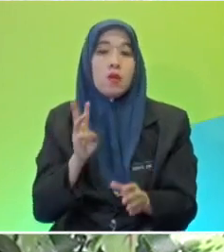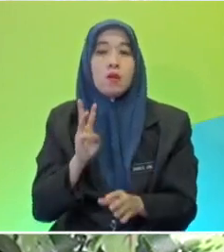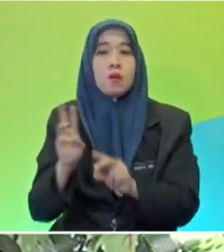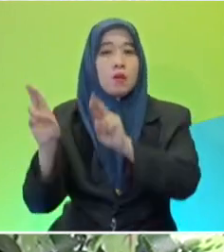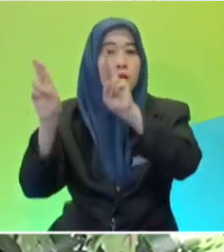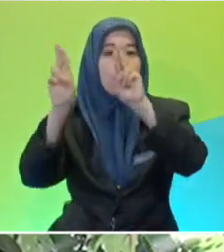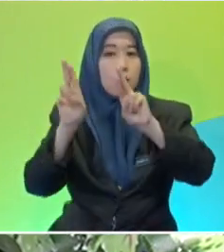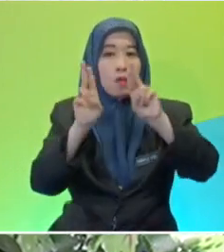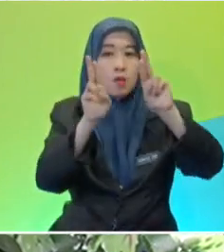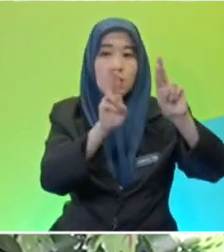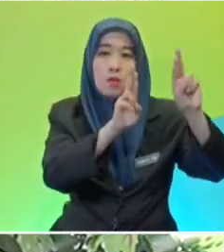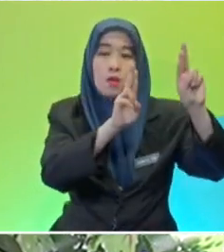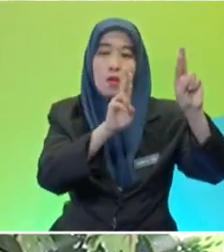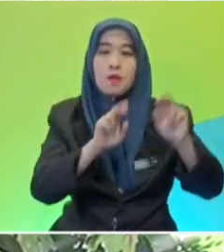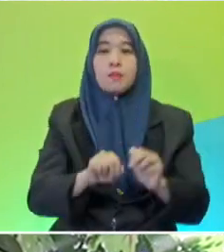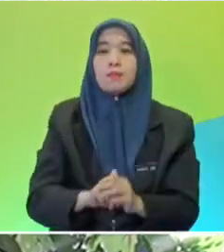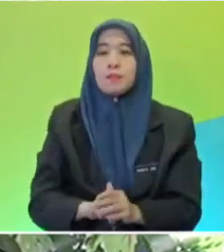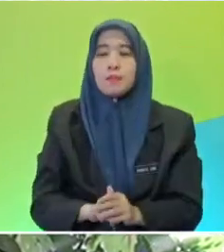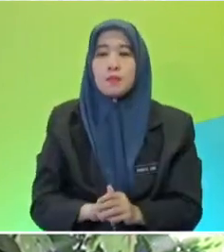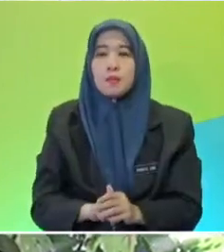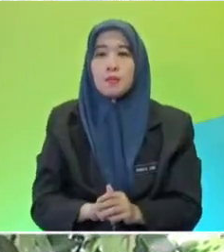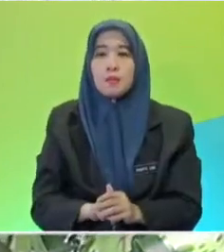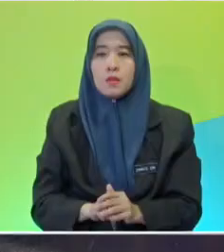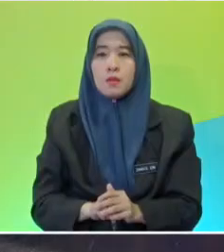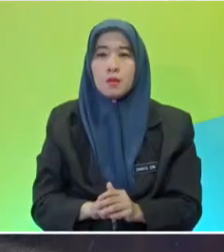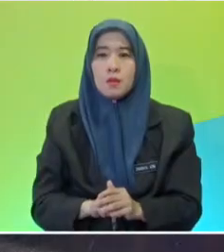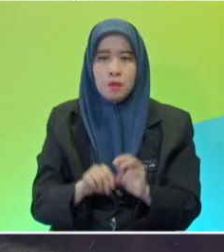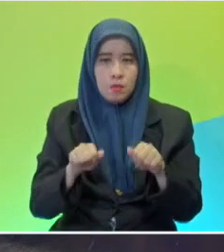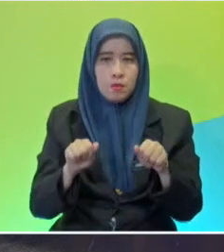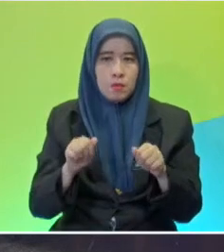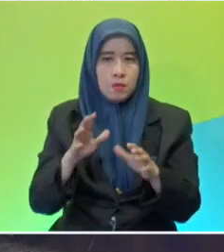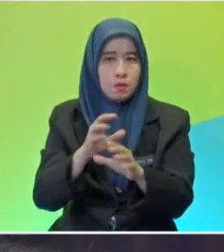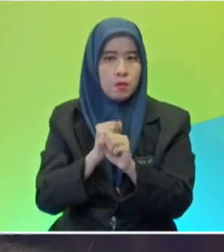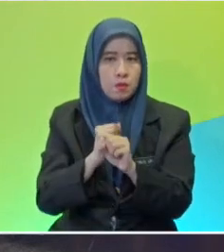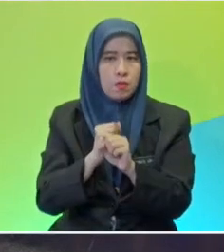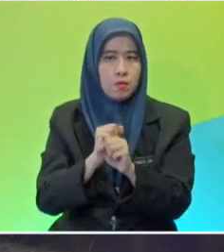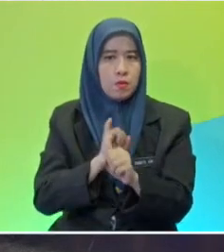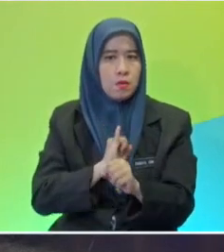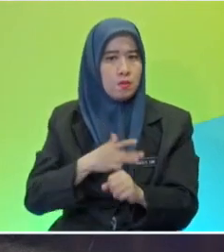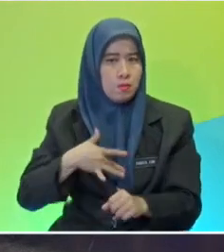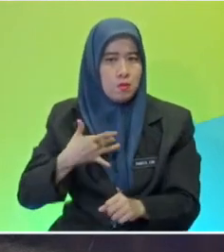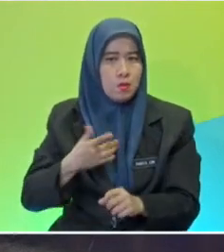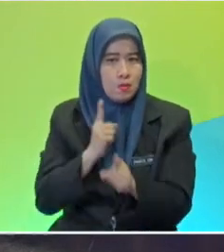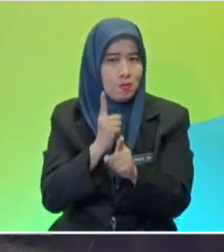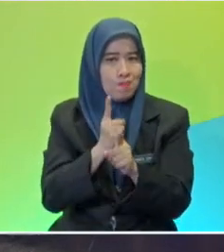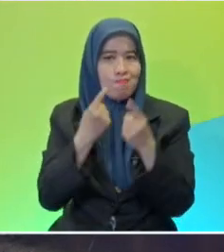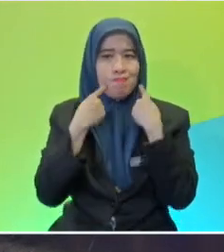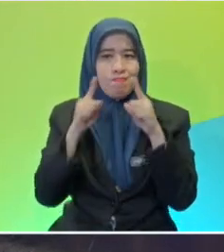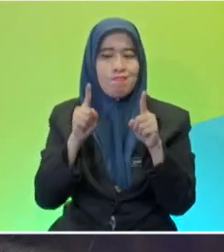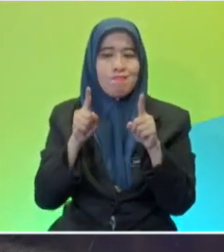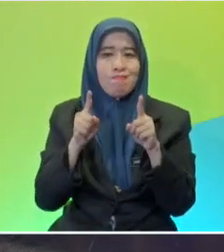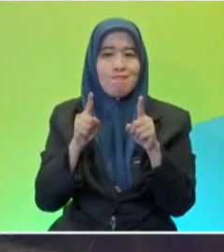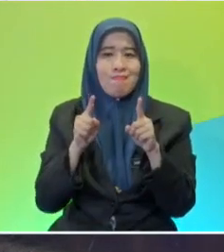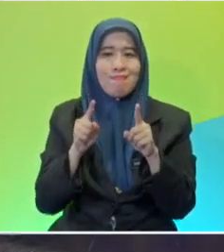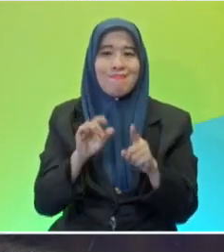air. Wow. Okay. Is that correct, Sean? Are you sure? I hope so. Yes, you are correct. So I